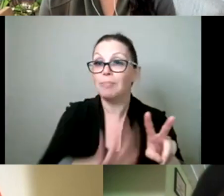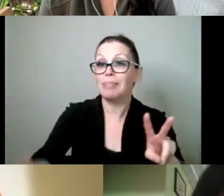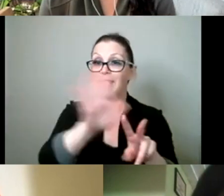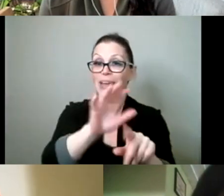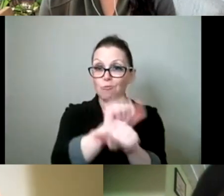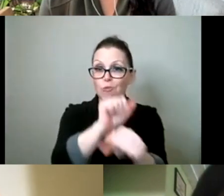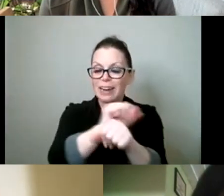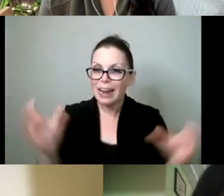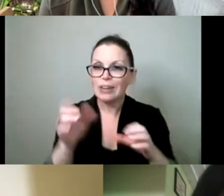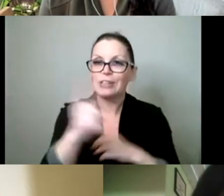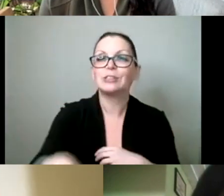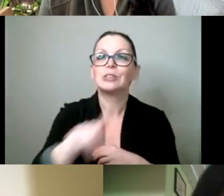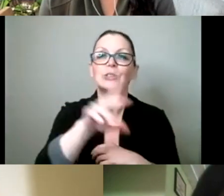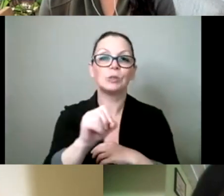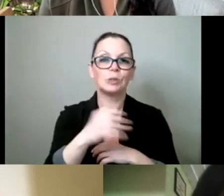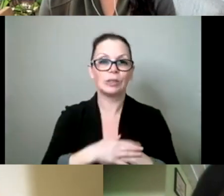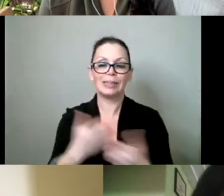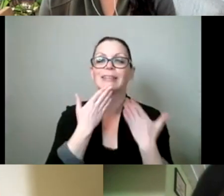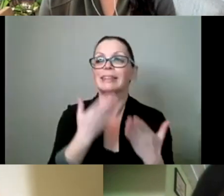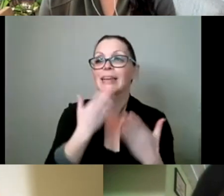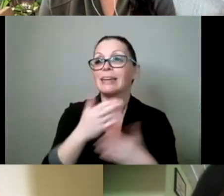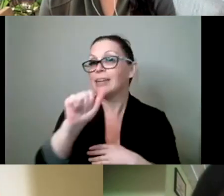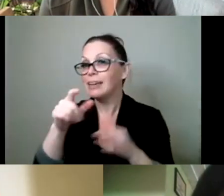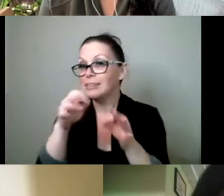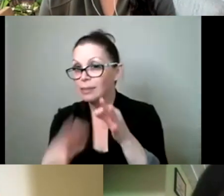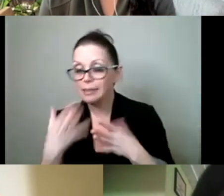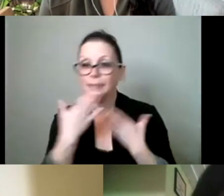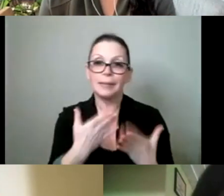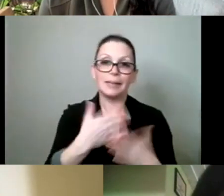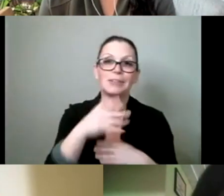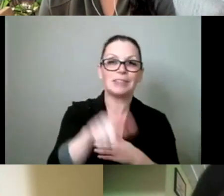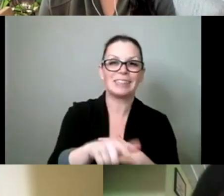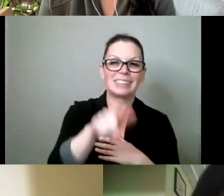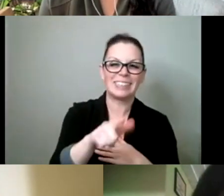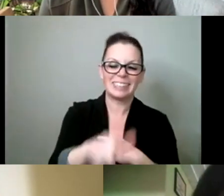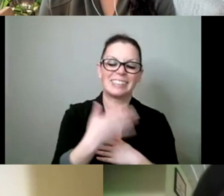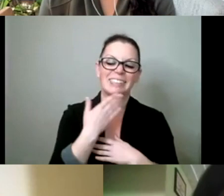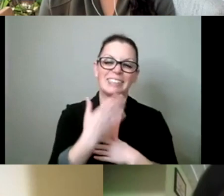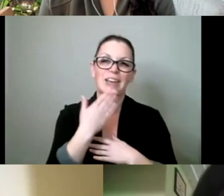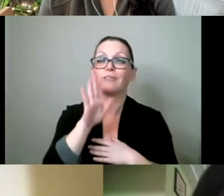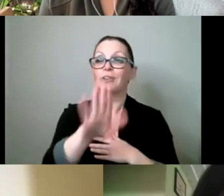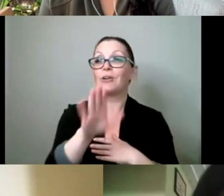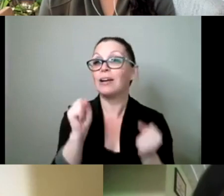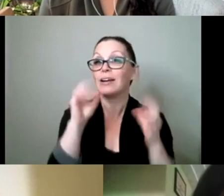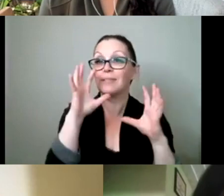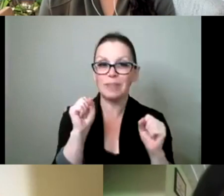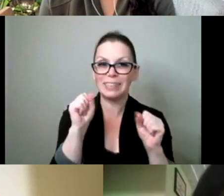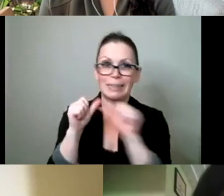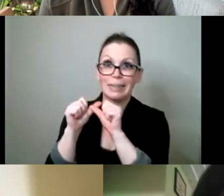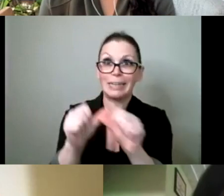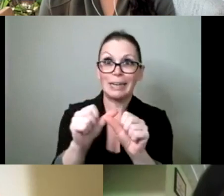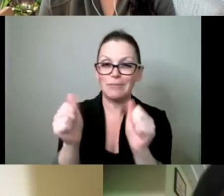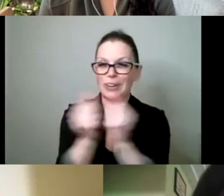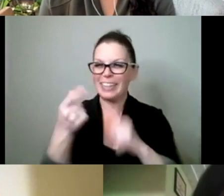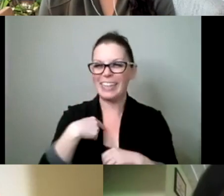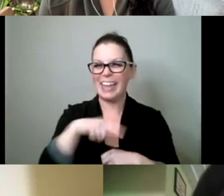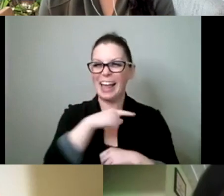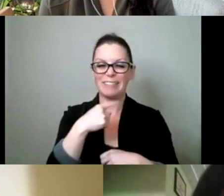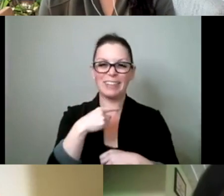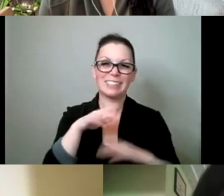I want to thank our ASL interpreter today, Lindsay. Thank you for your amazing keeping up with all this. That's